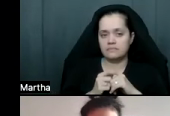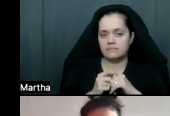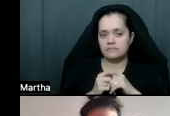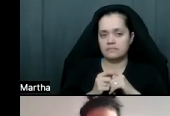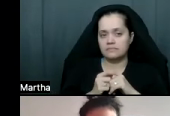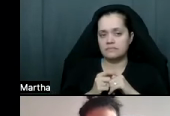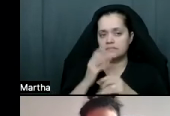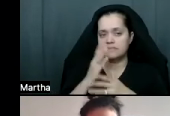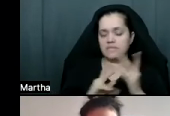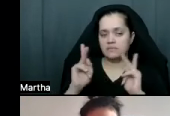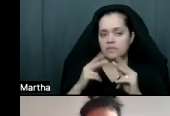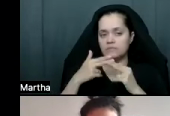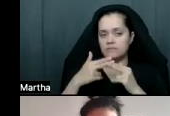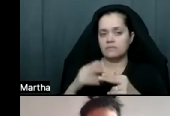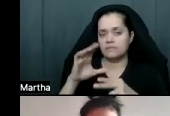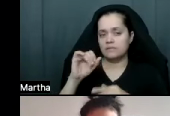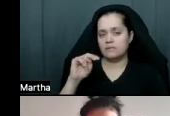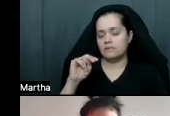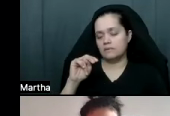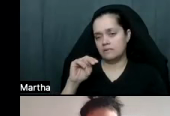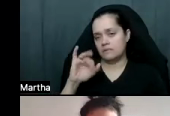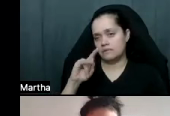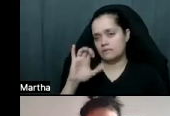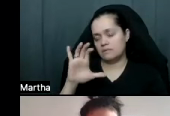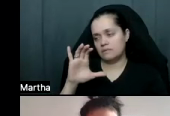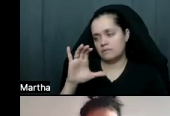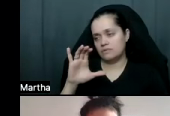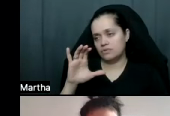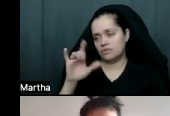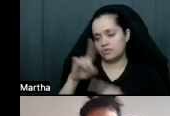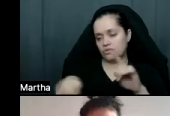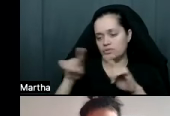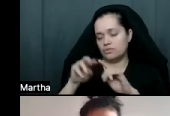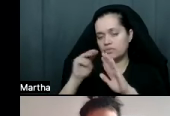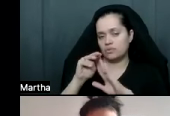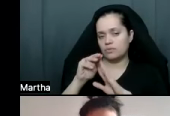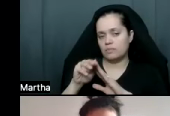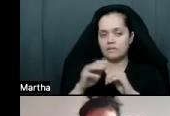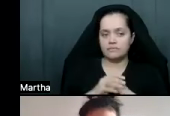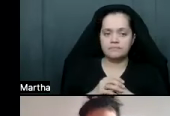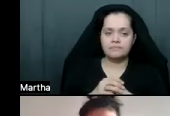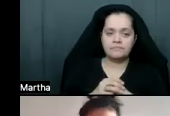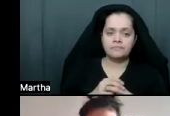some people call it the concentric circle model instead.